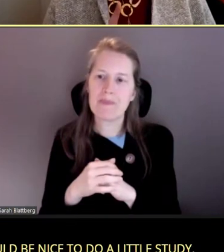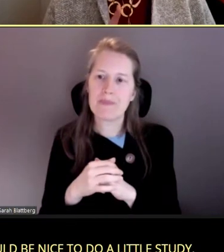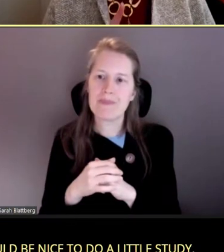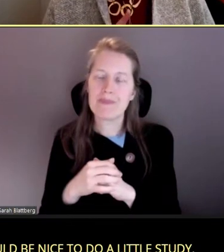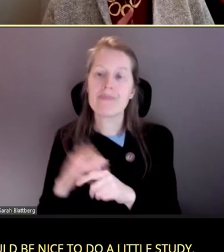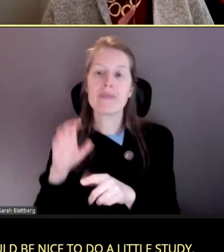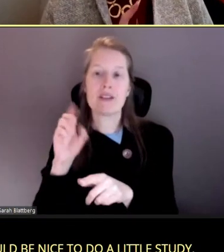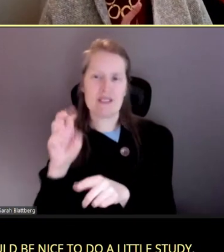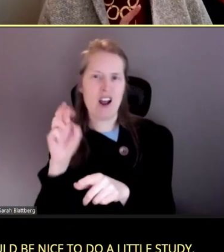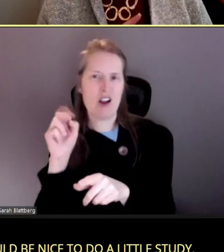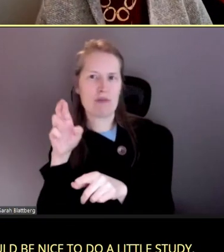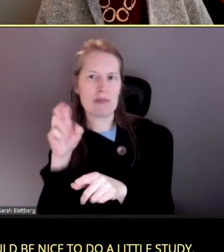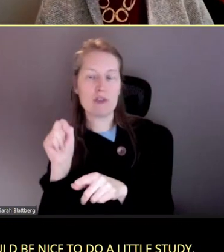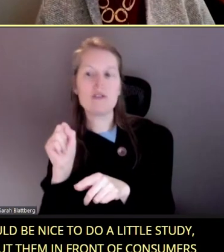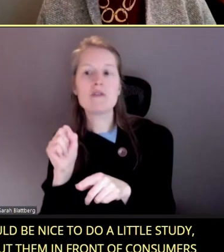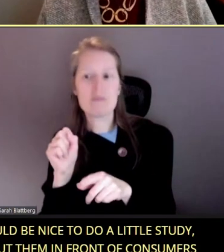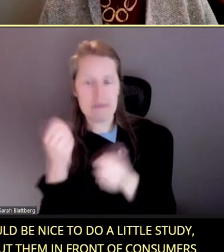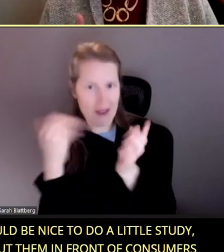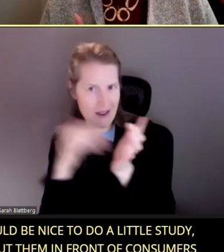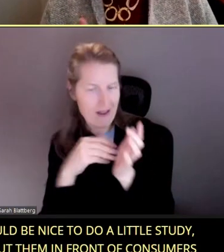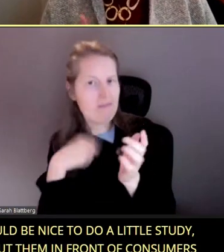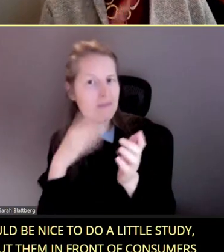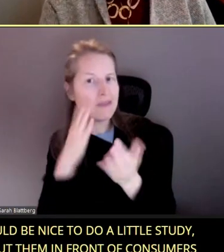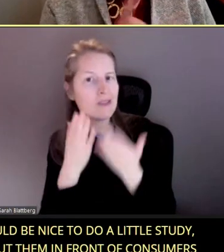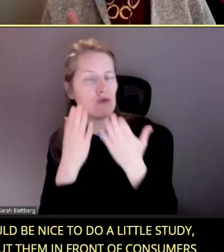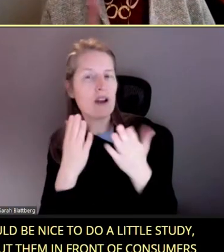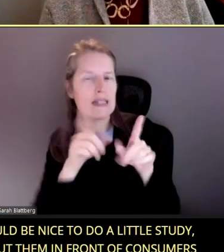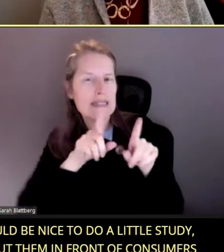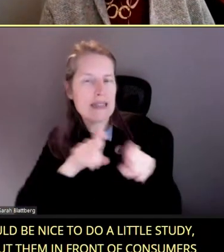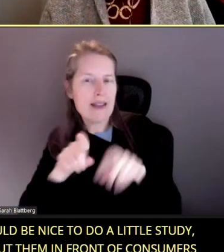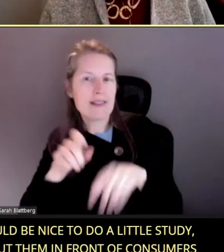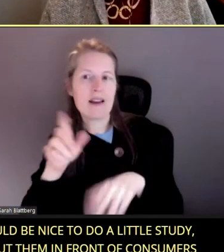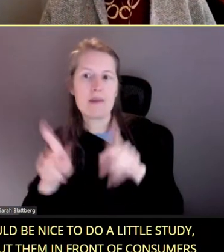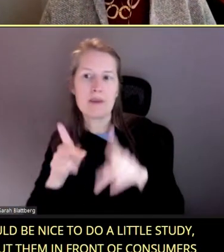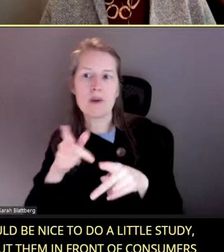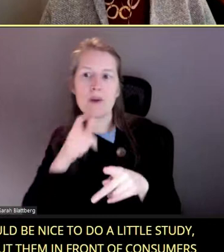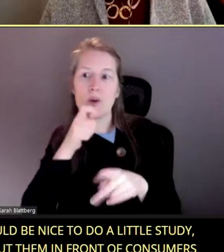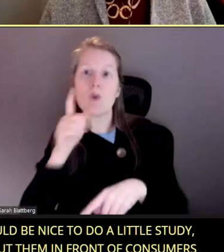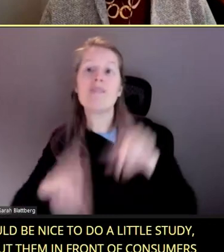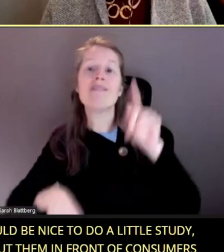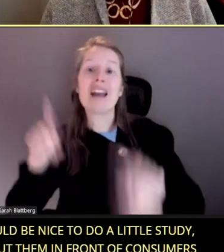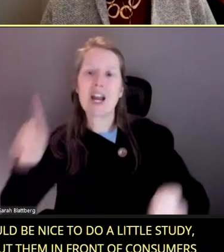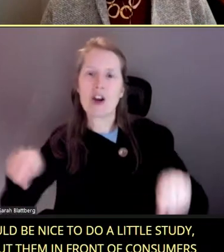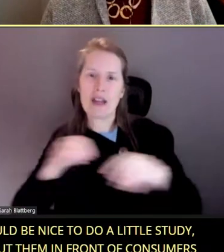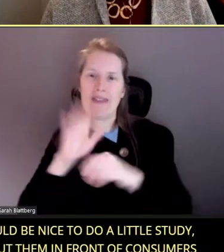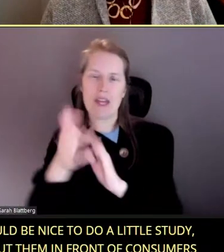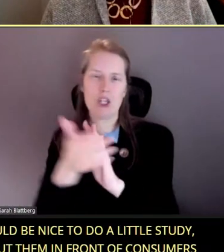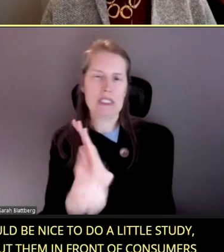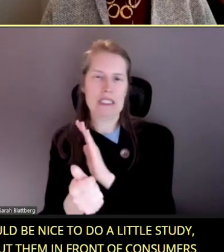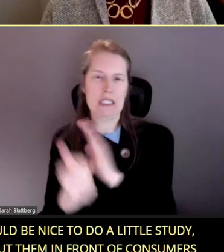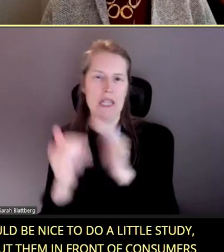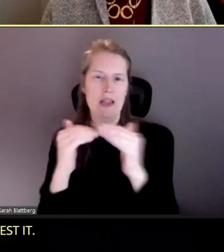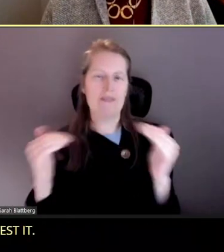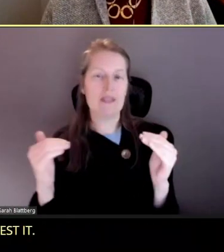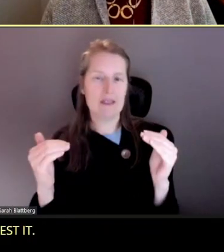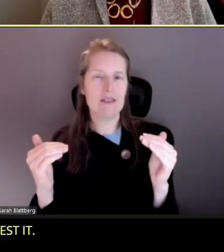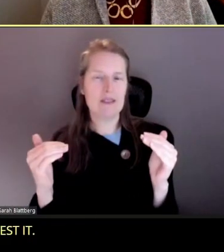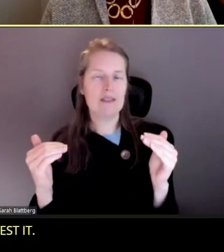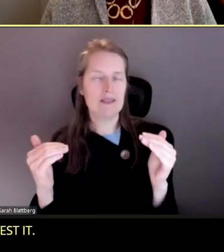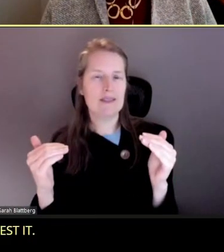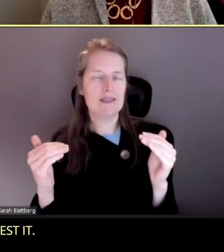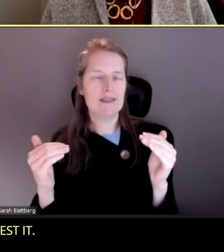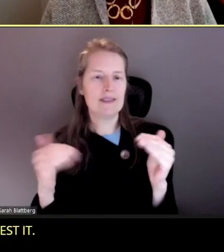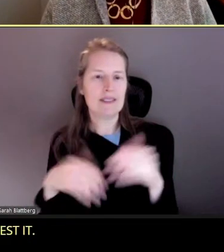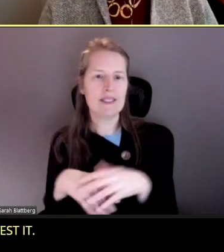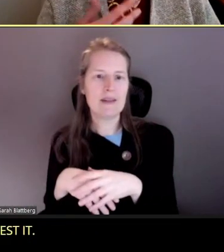again, I would suggest that you test based on people who vary quite a bit in ability, because you don't want to the